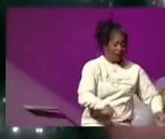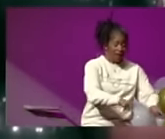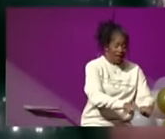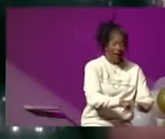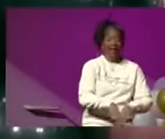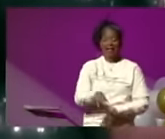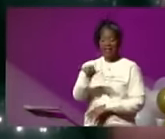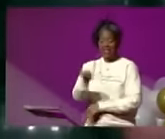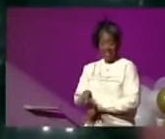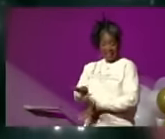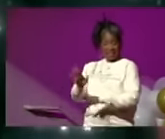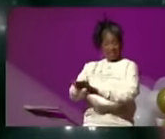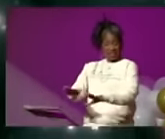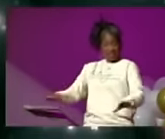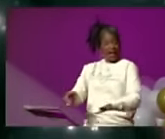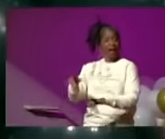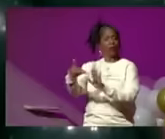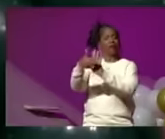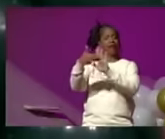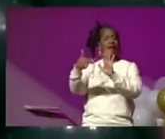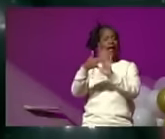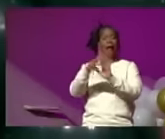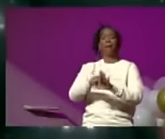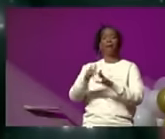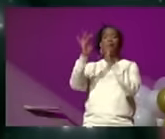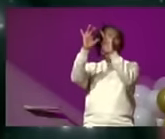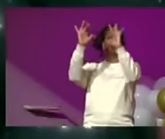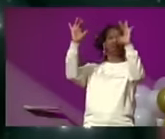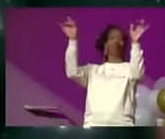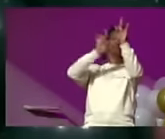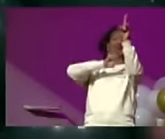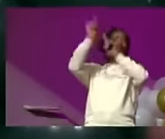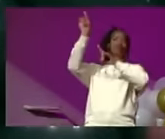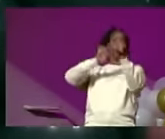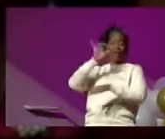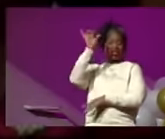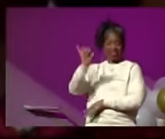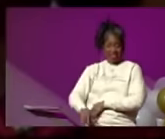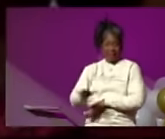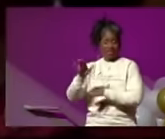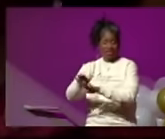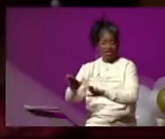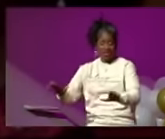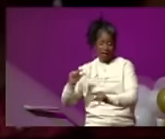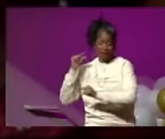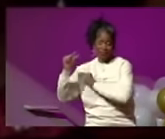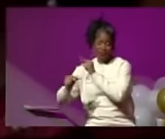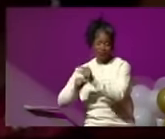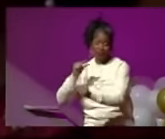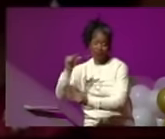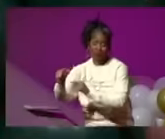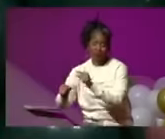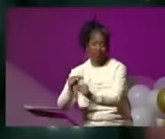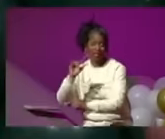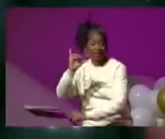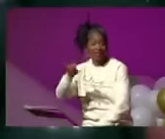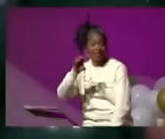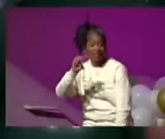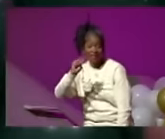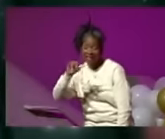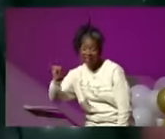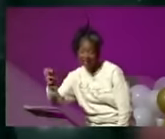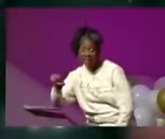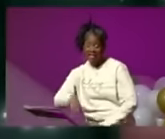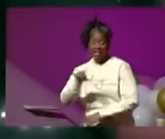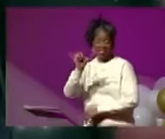and morning star. It's that child that's the root of Jesse. It's that child that's our branch. It's that